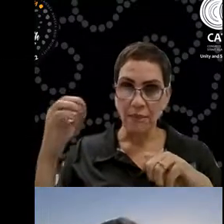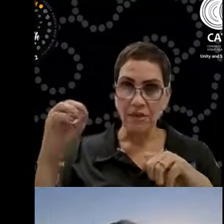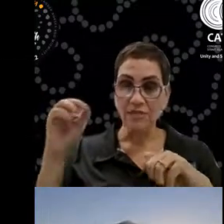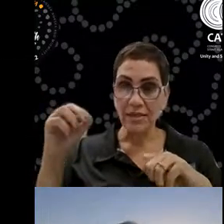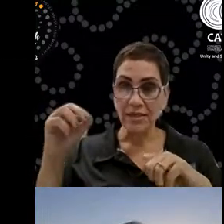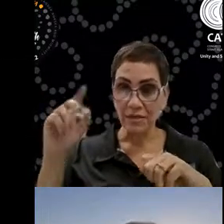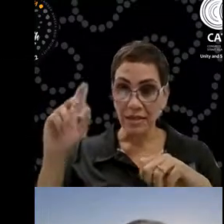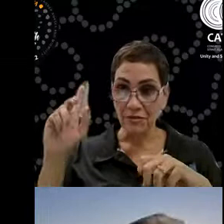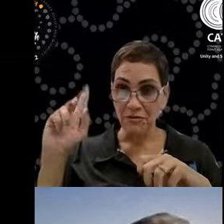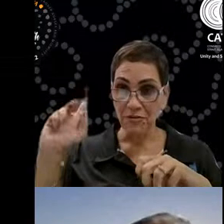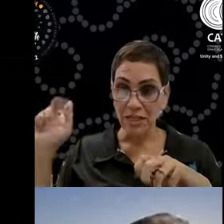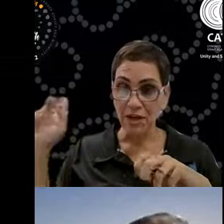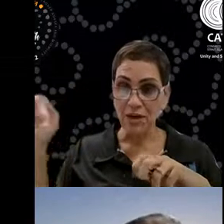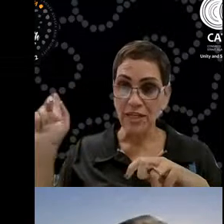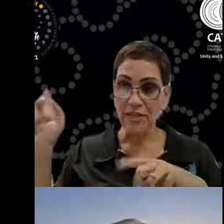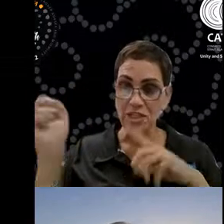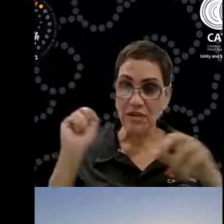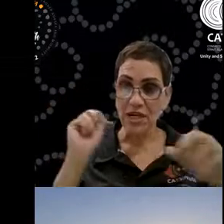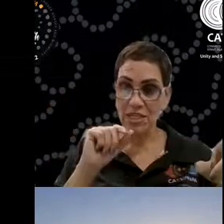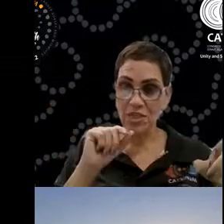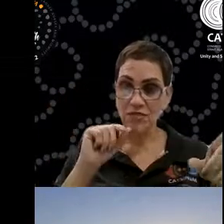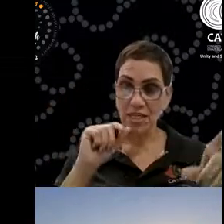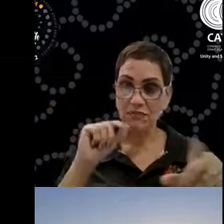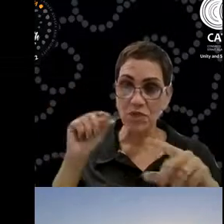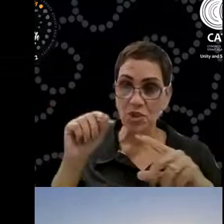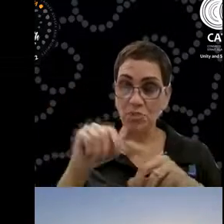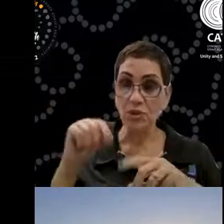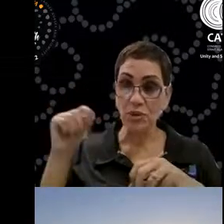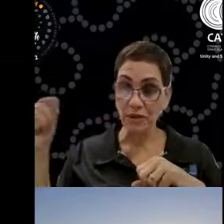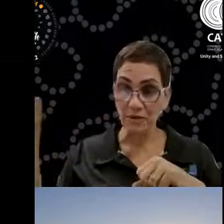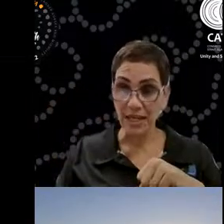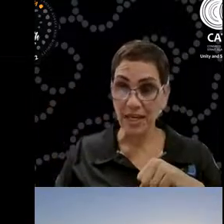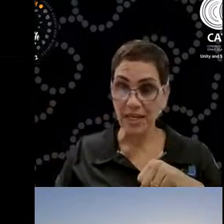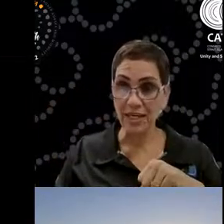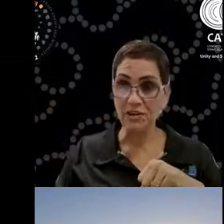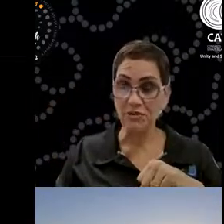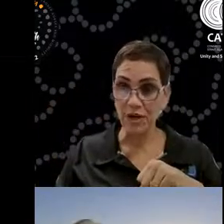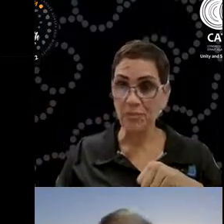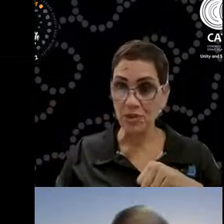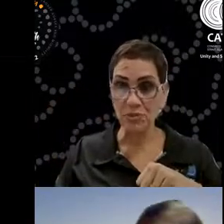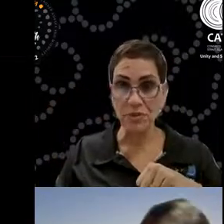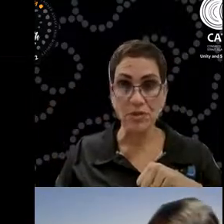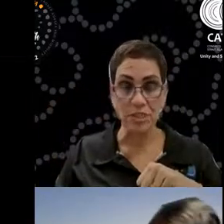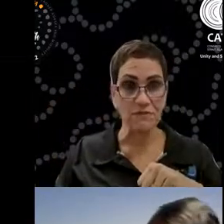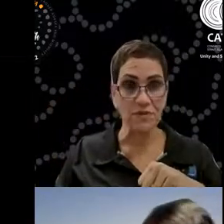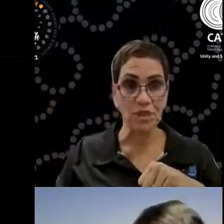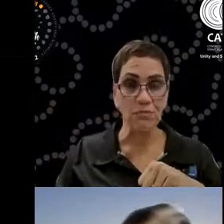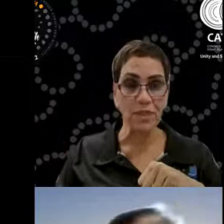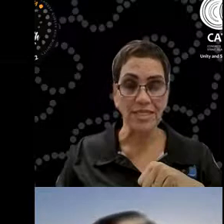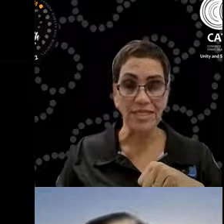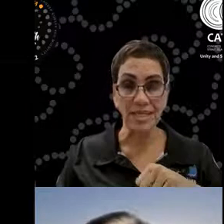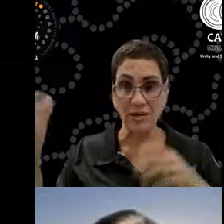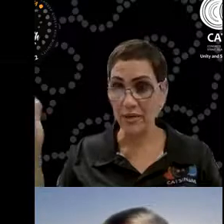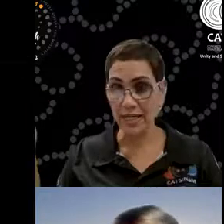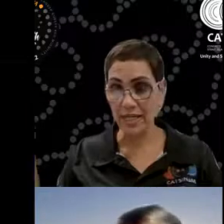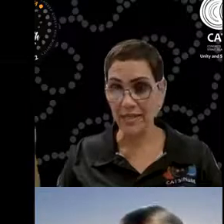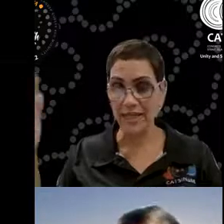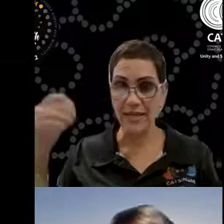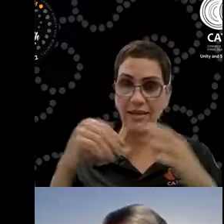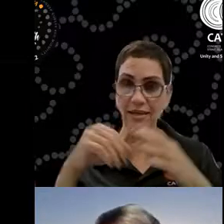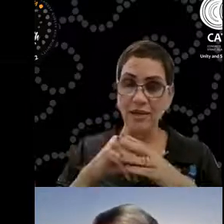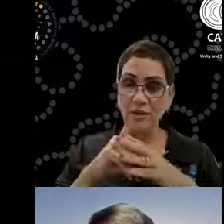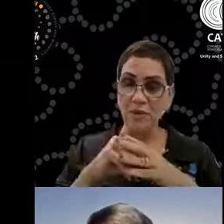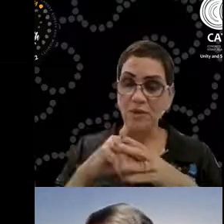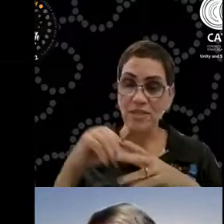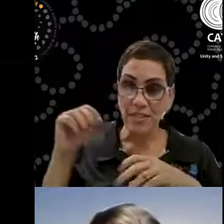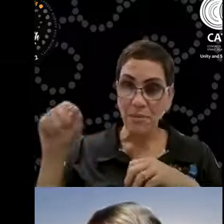get offended if their colleagues don't ask for them for support around how to care for an Aboriginal person if it's complex care or any